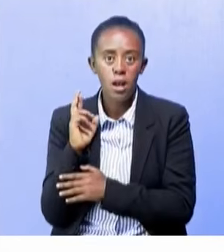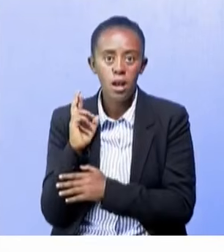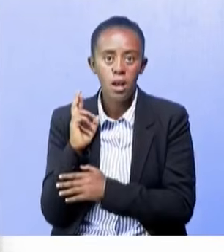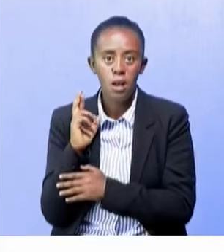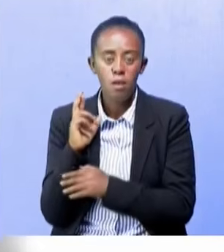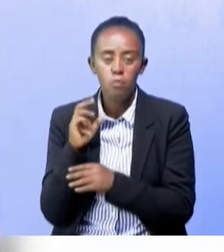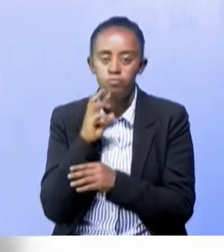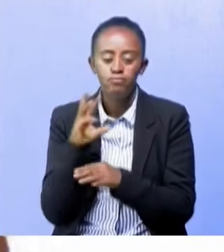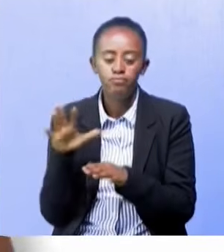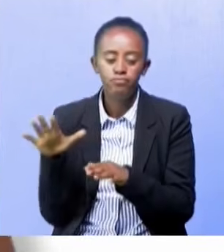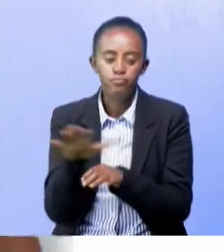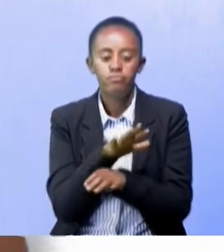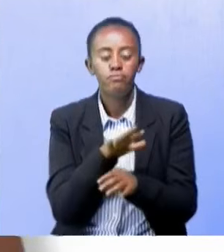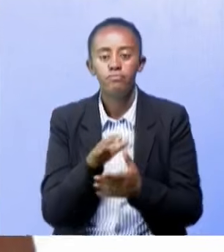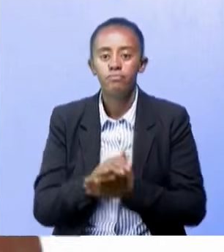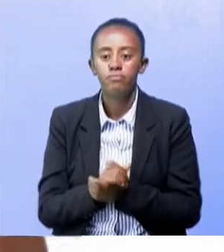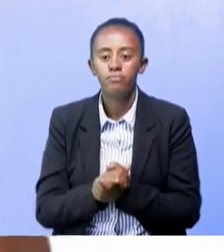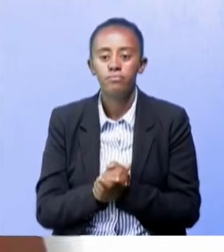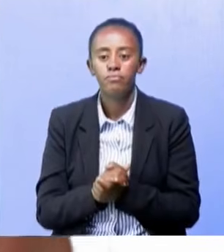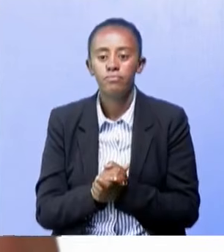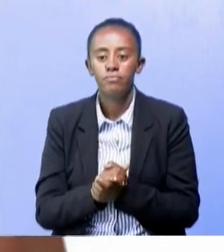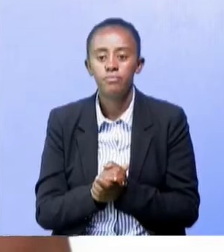flooded.